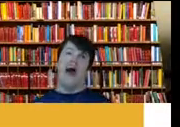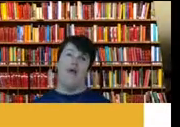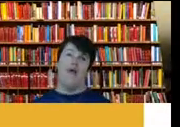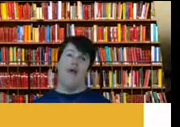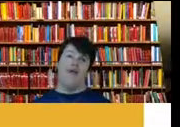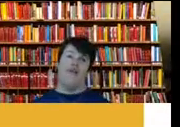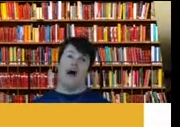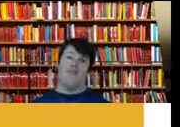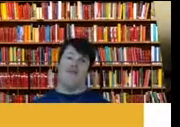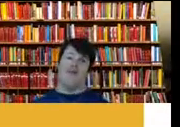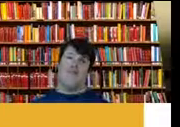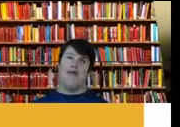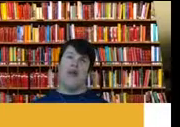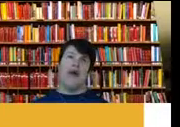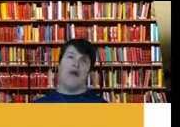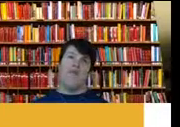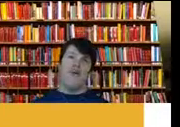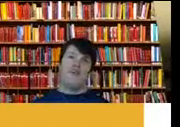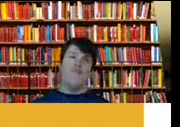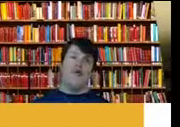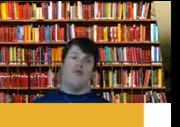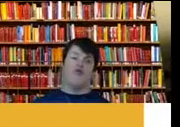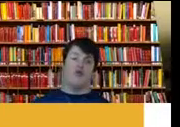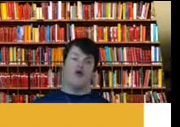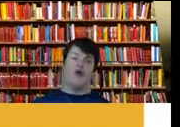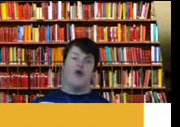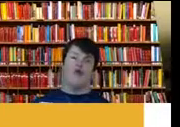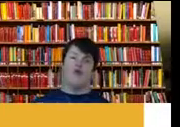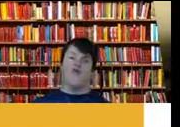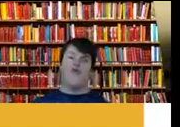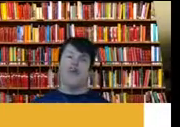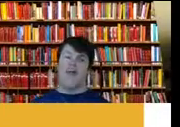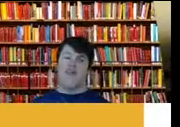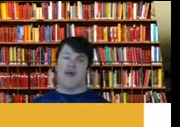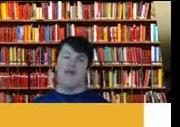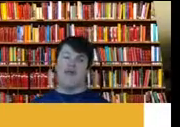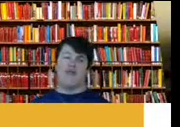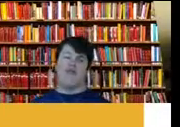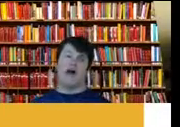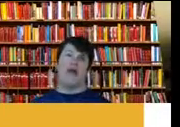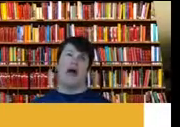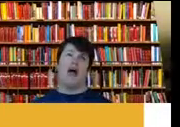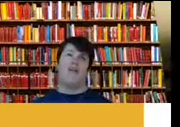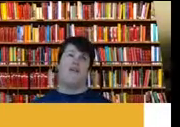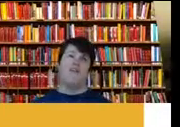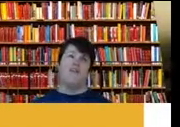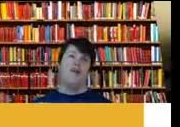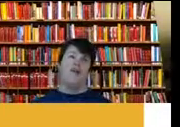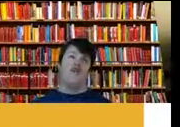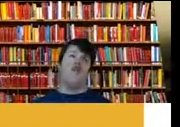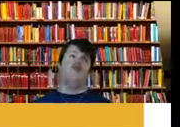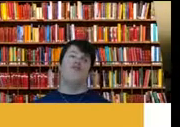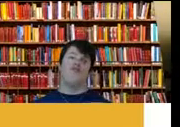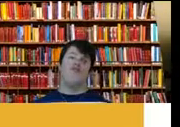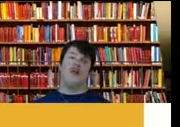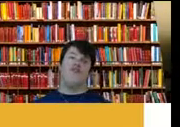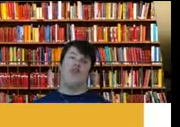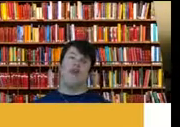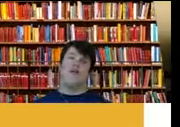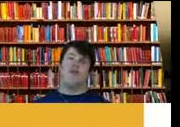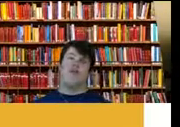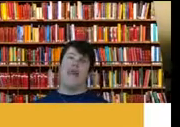It is our job as human beings to build more inclusive and accessible communities, to become accustomed to a